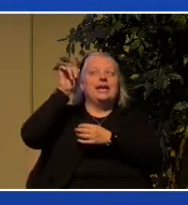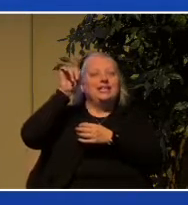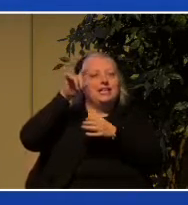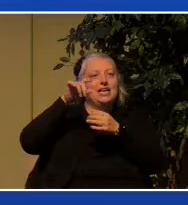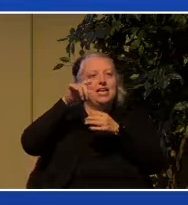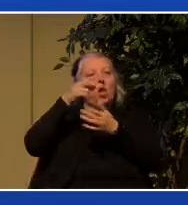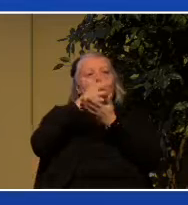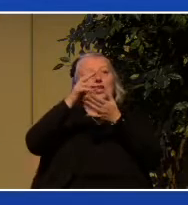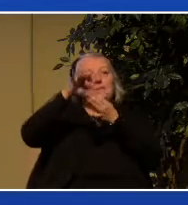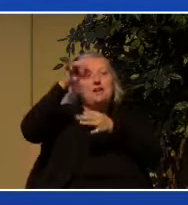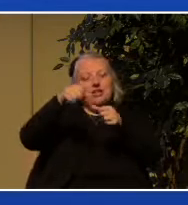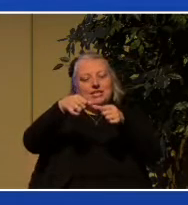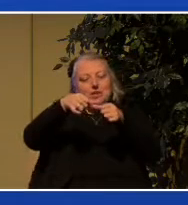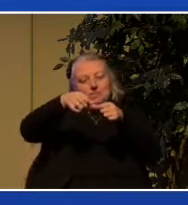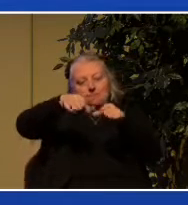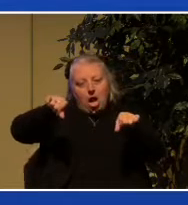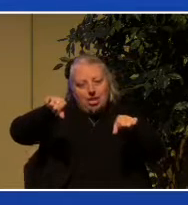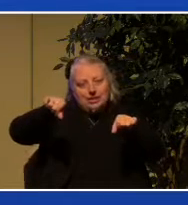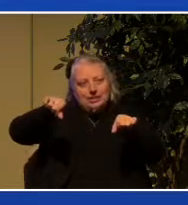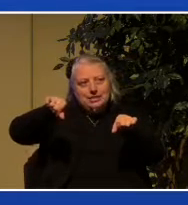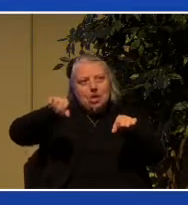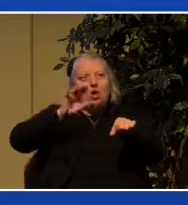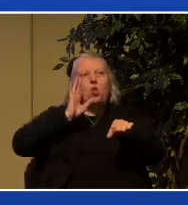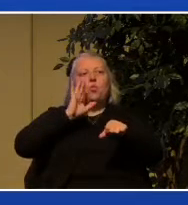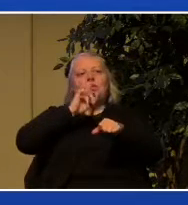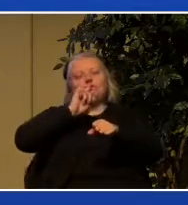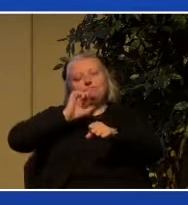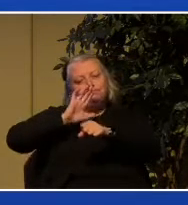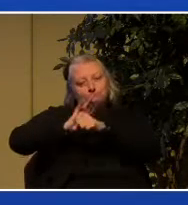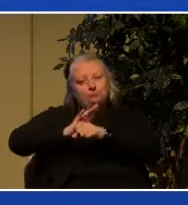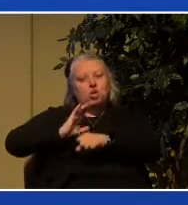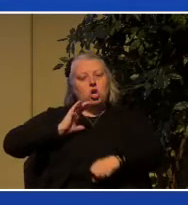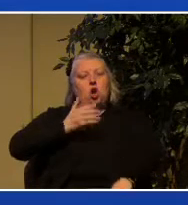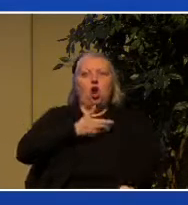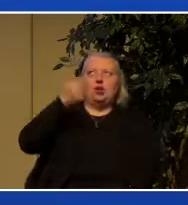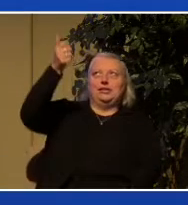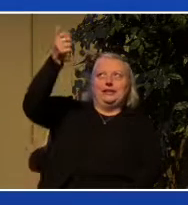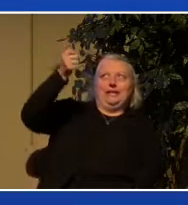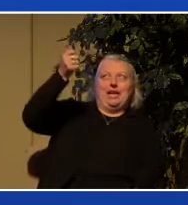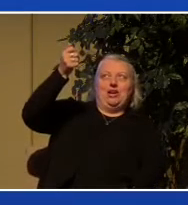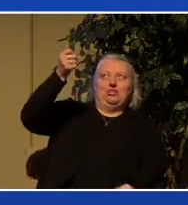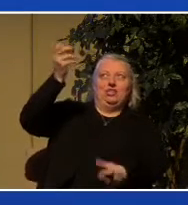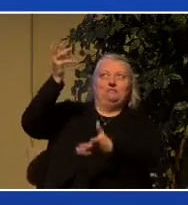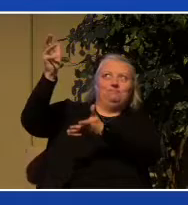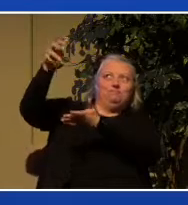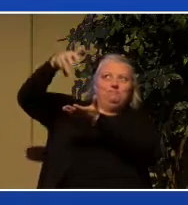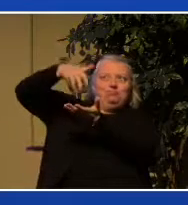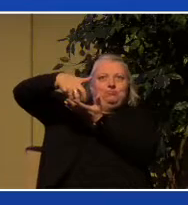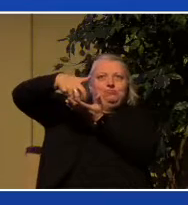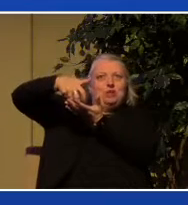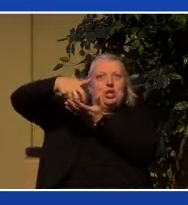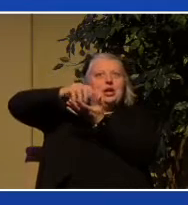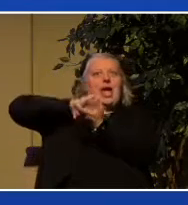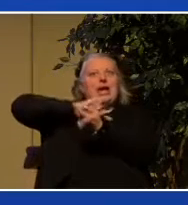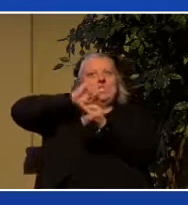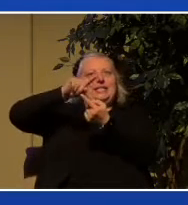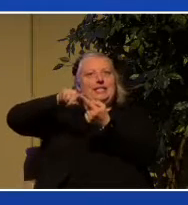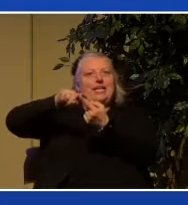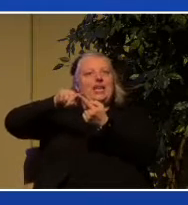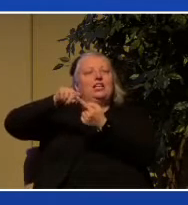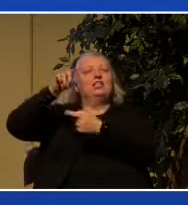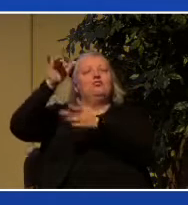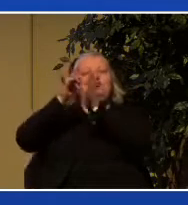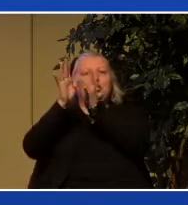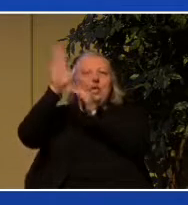guaranteeing our inheritance until the redemption of those who are God's possession